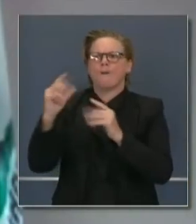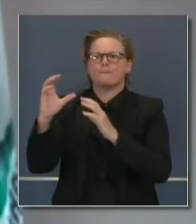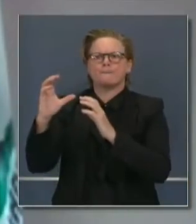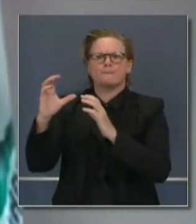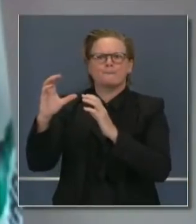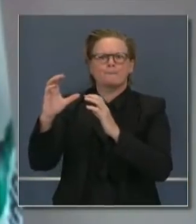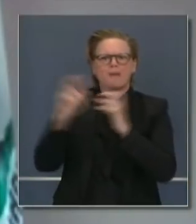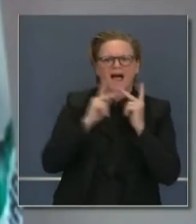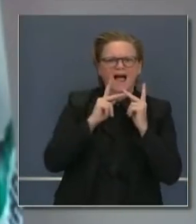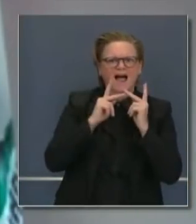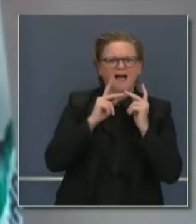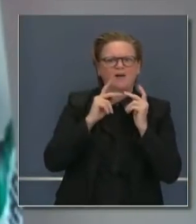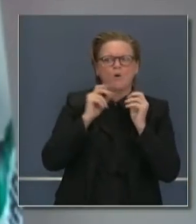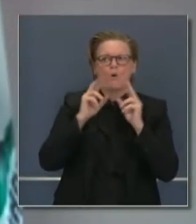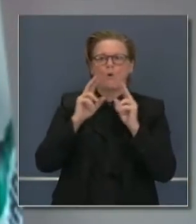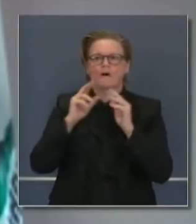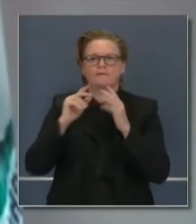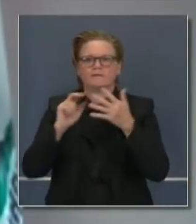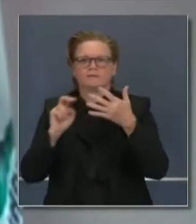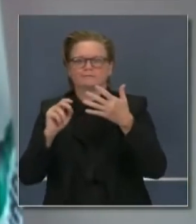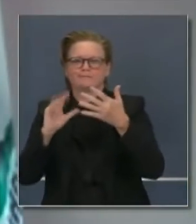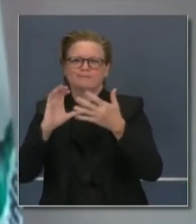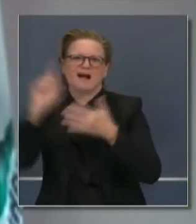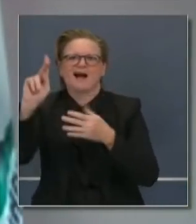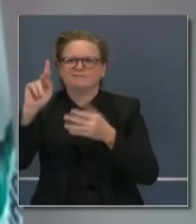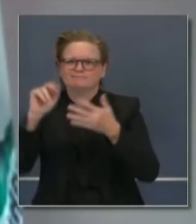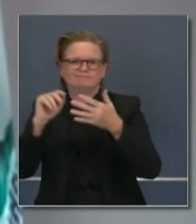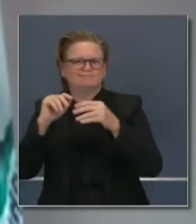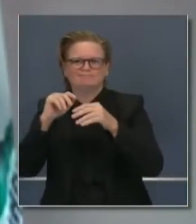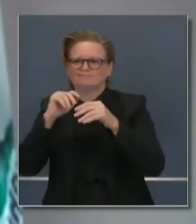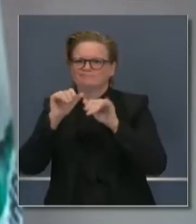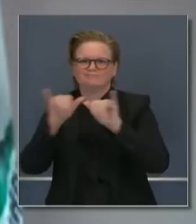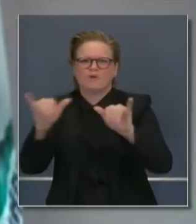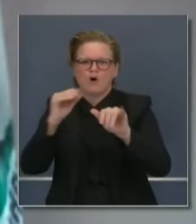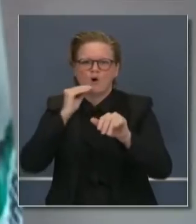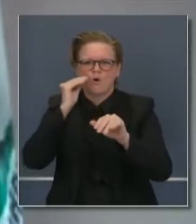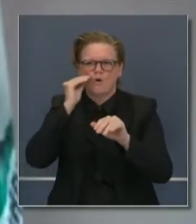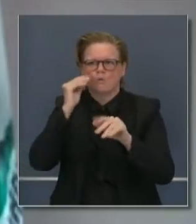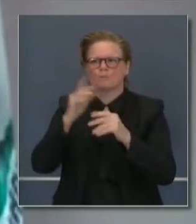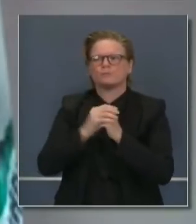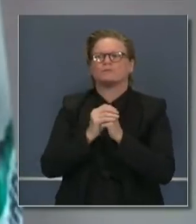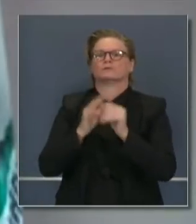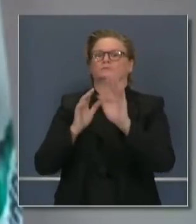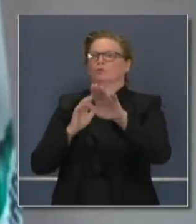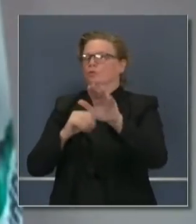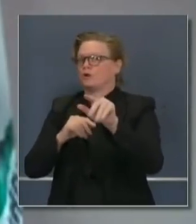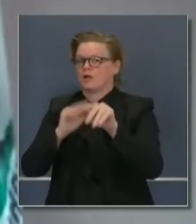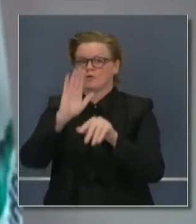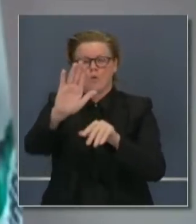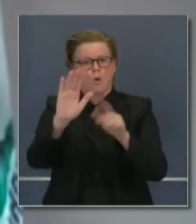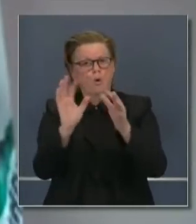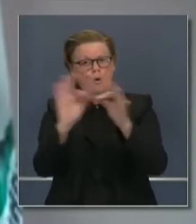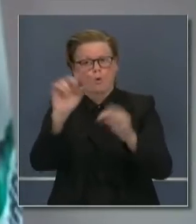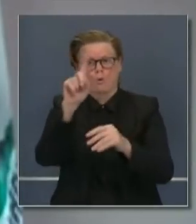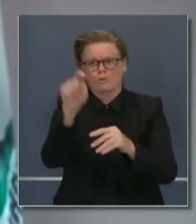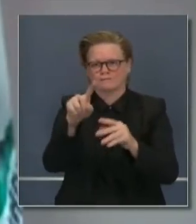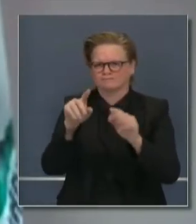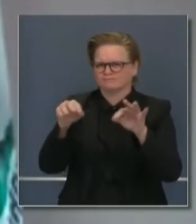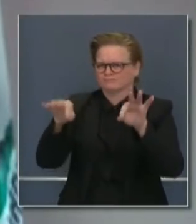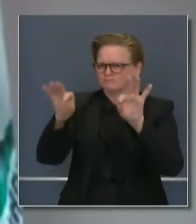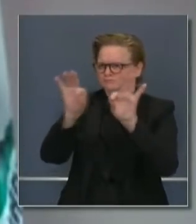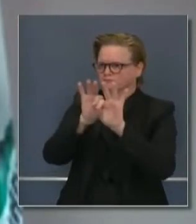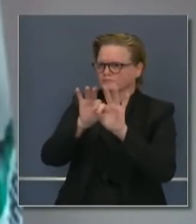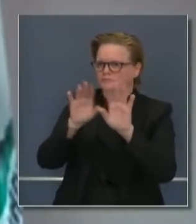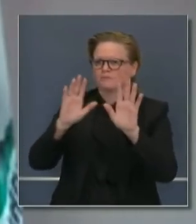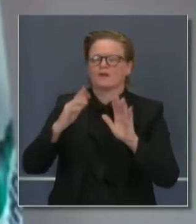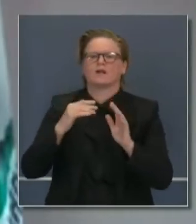Yeah, thank you for a chance to clarify this. This is an important point. I hope that all listeners can understand